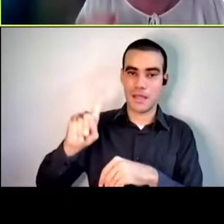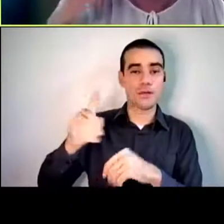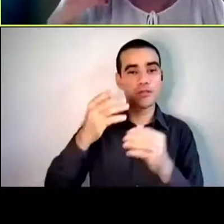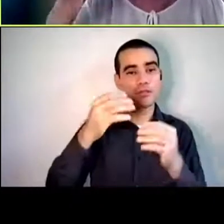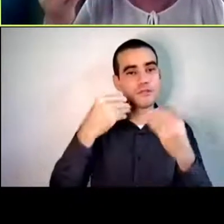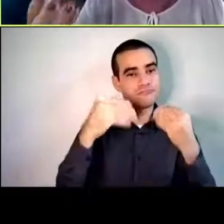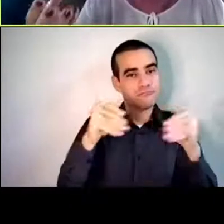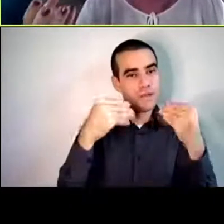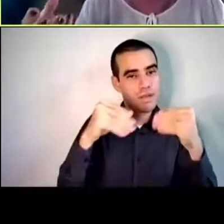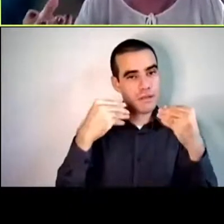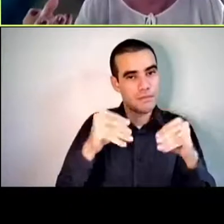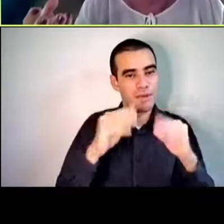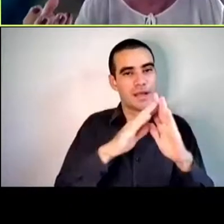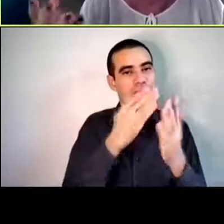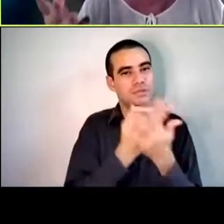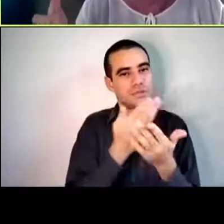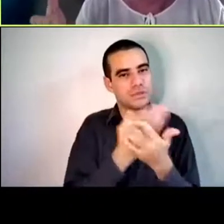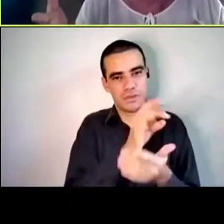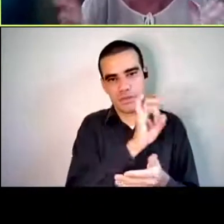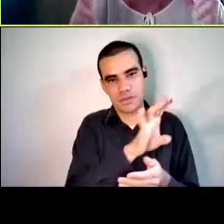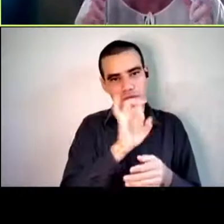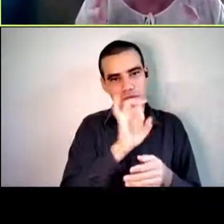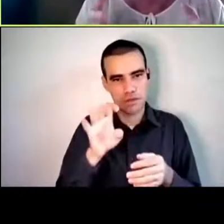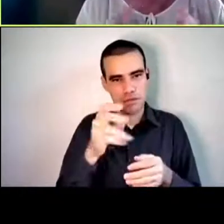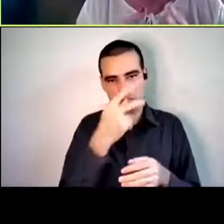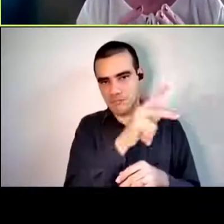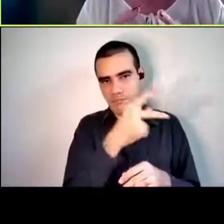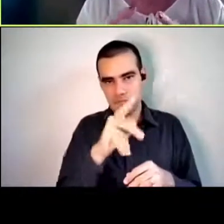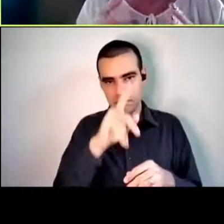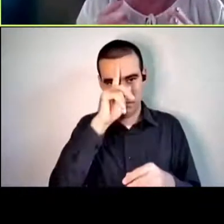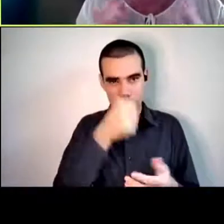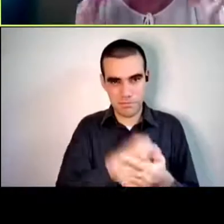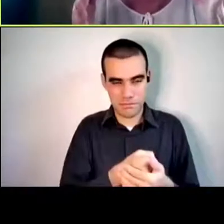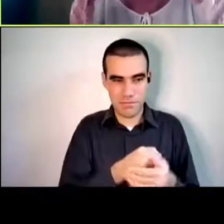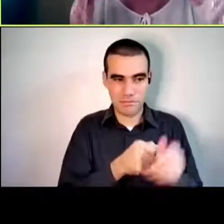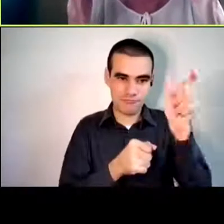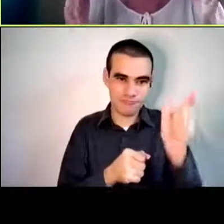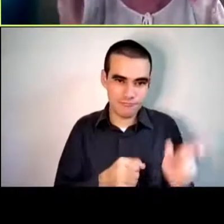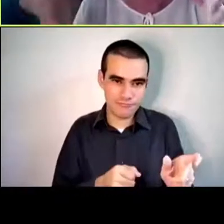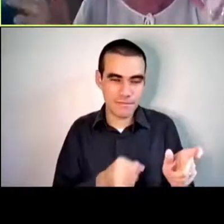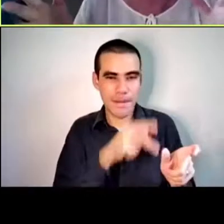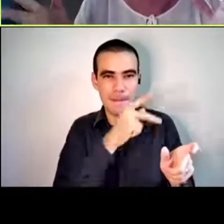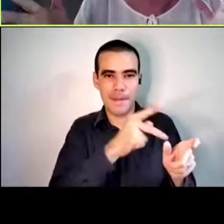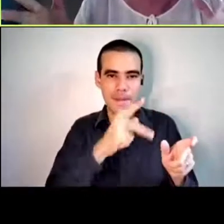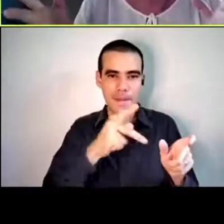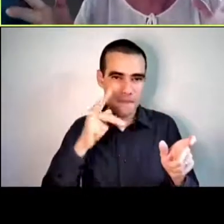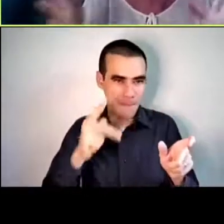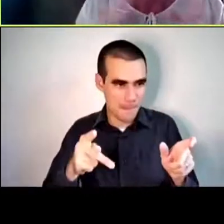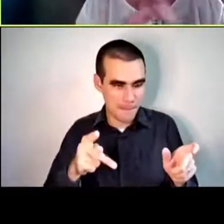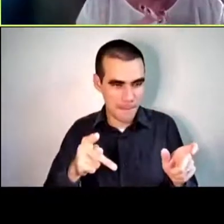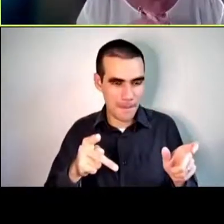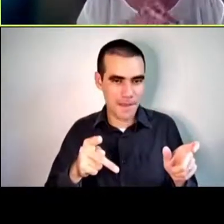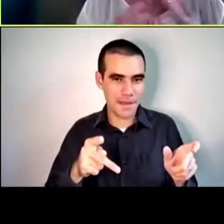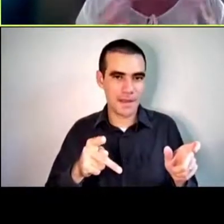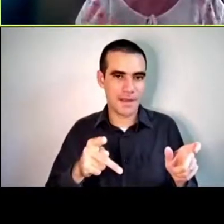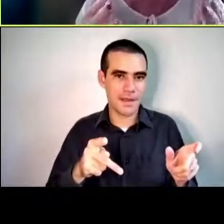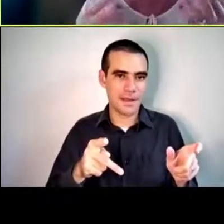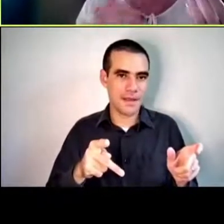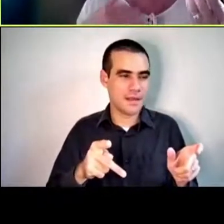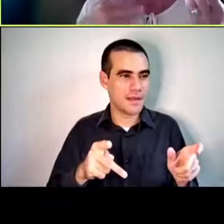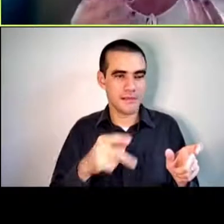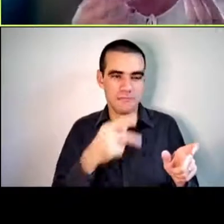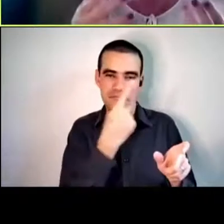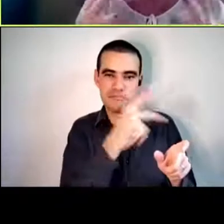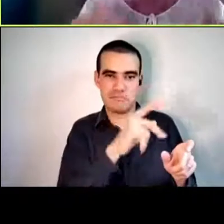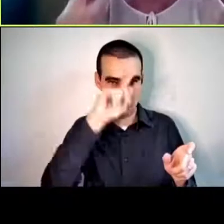ministry. There is a flexibilization that the school should say what is the individual that they want to graduate from the